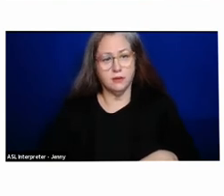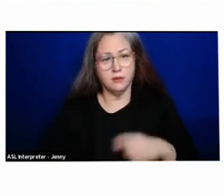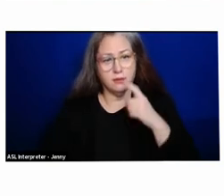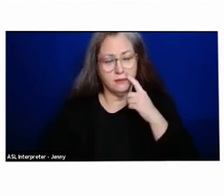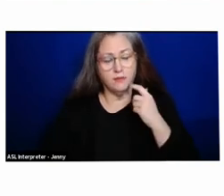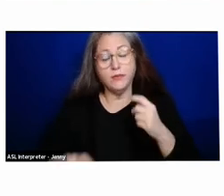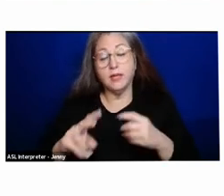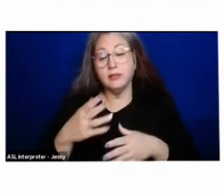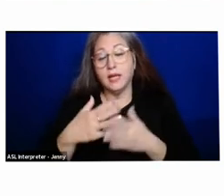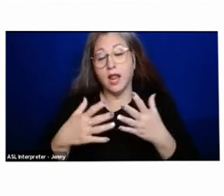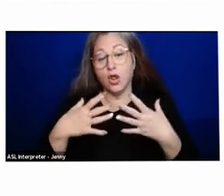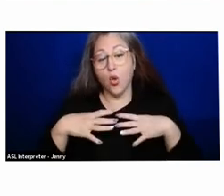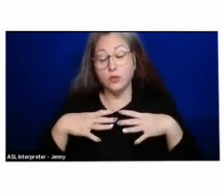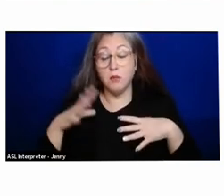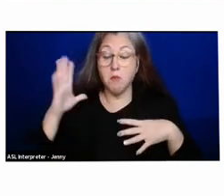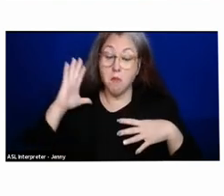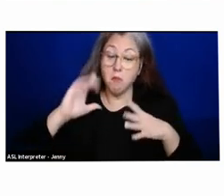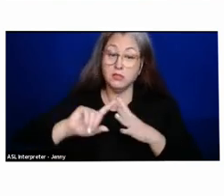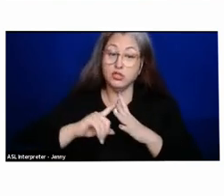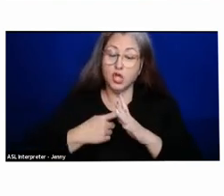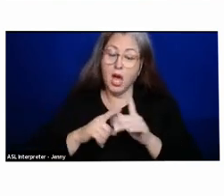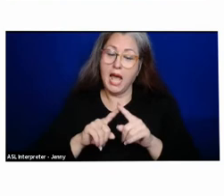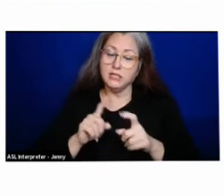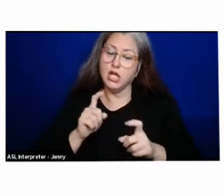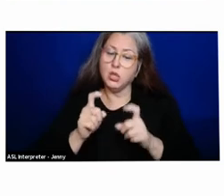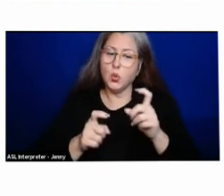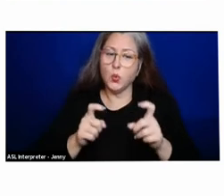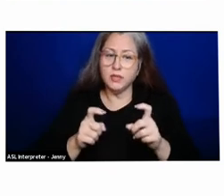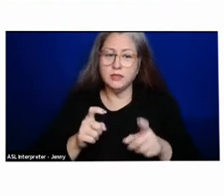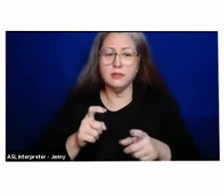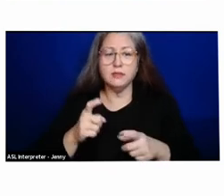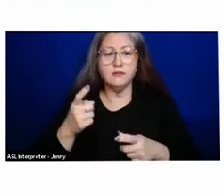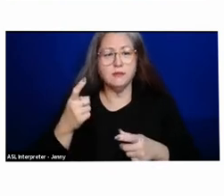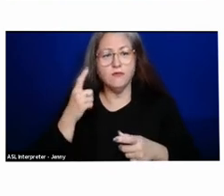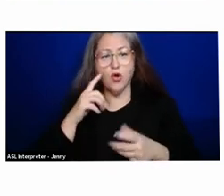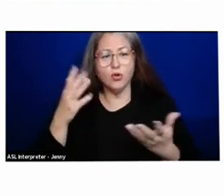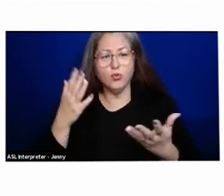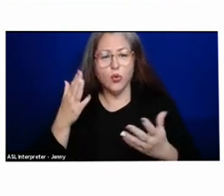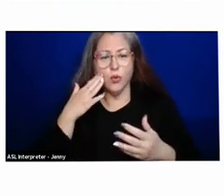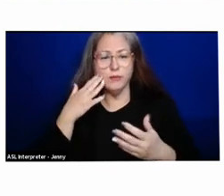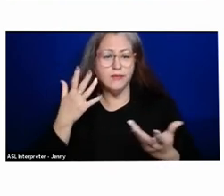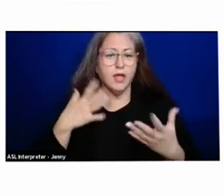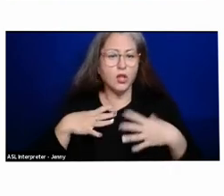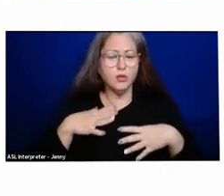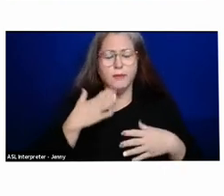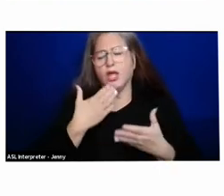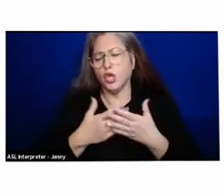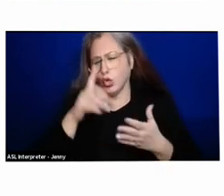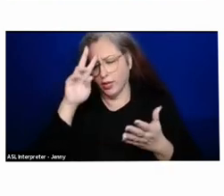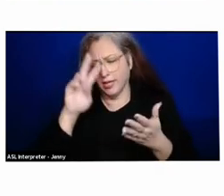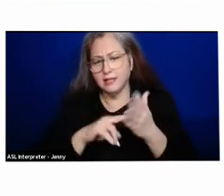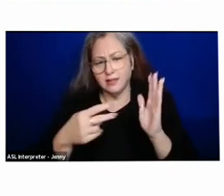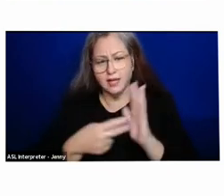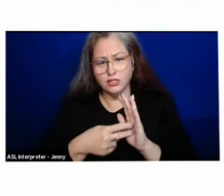Secondhand clothing started out as donations, primarily from, you know, I suppose, good intentions and missionary